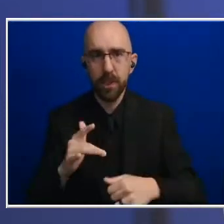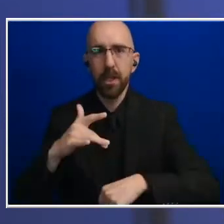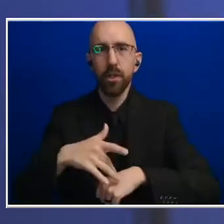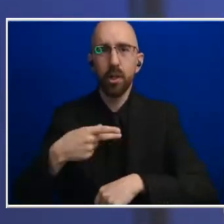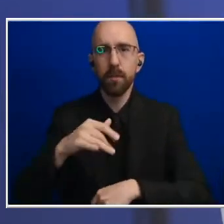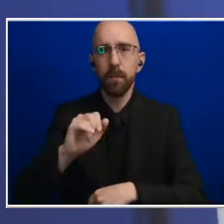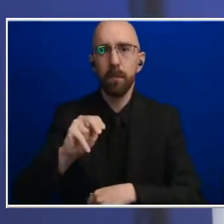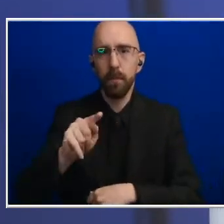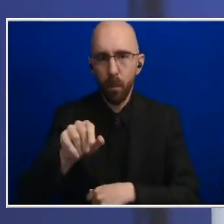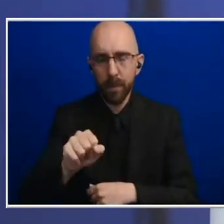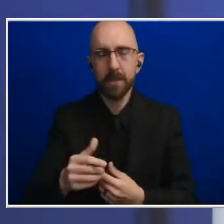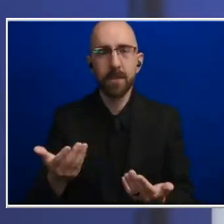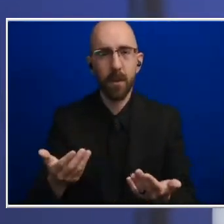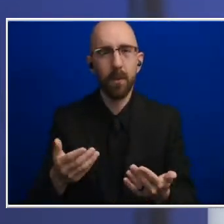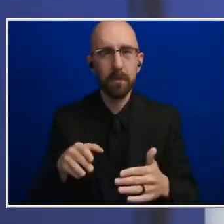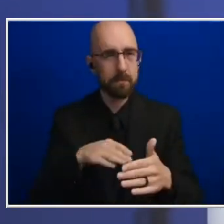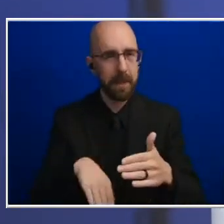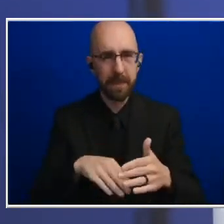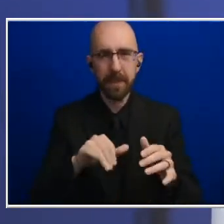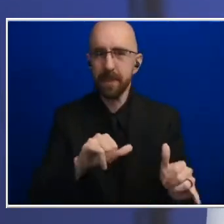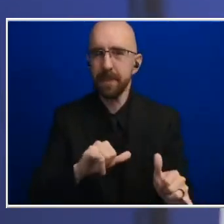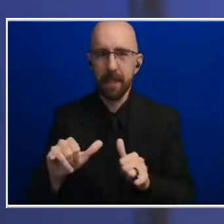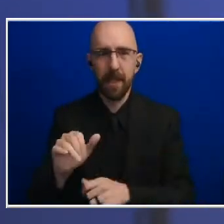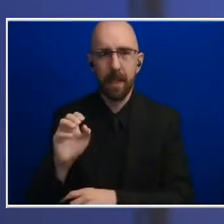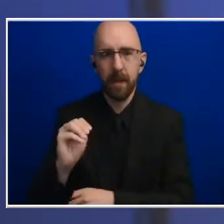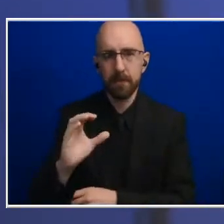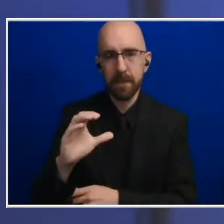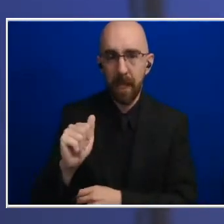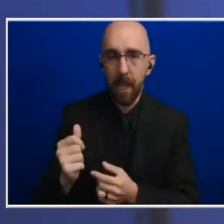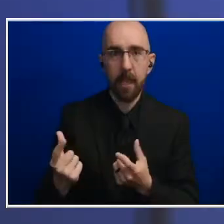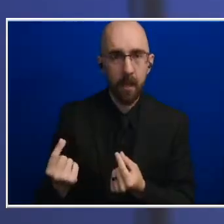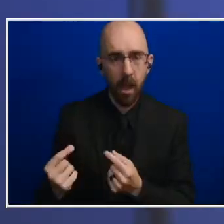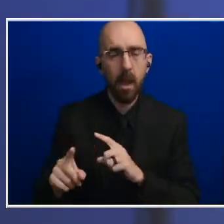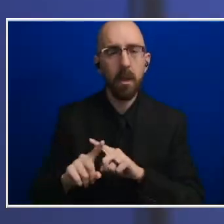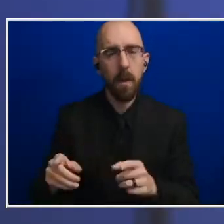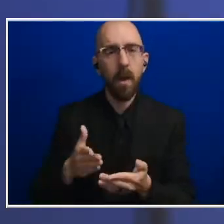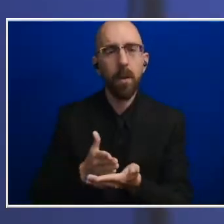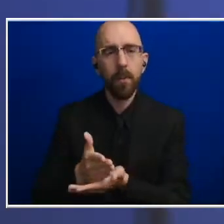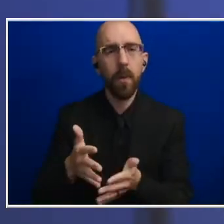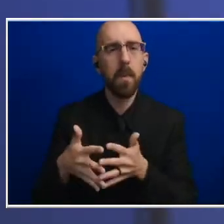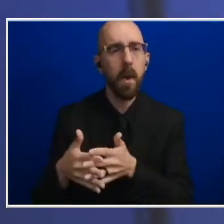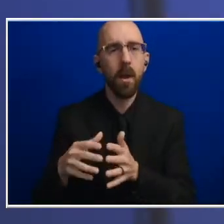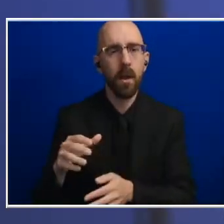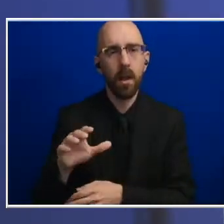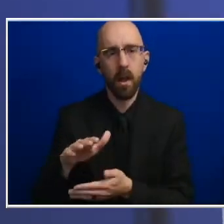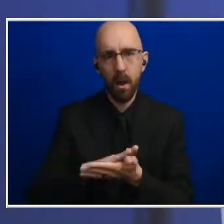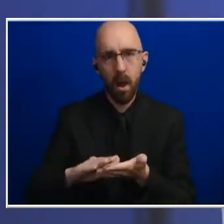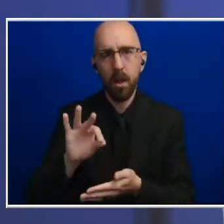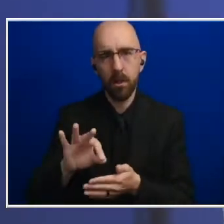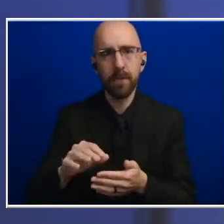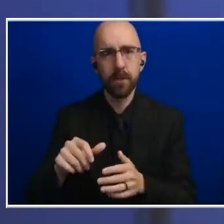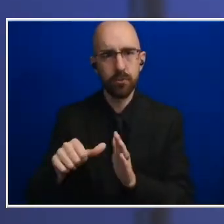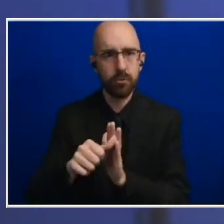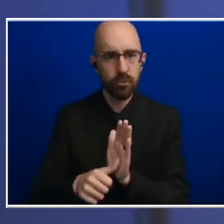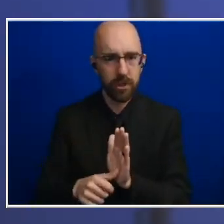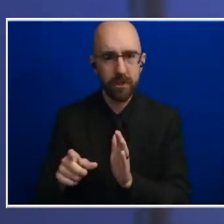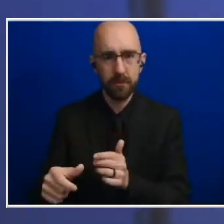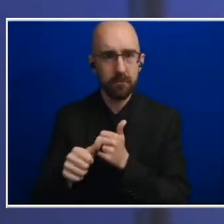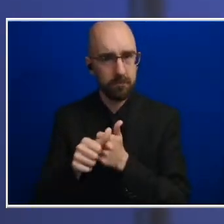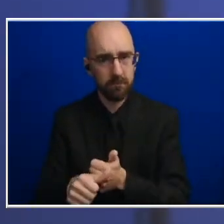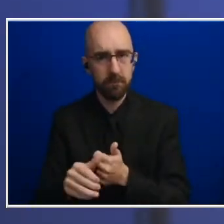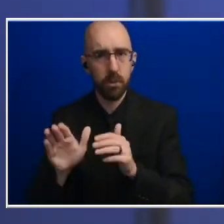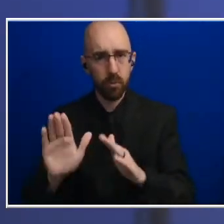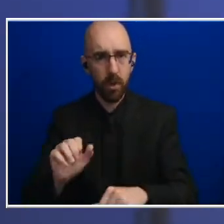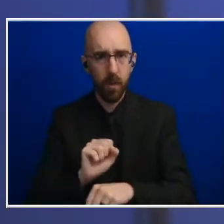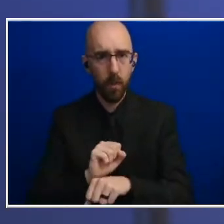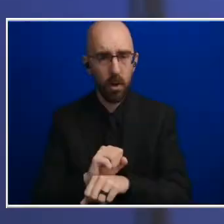it's similar to what MCA does, but it's run through the American College of Surgeons. And it's based on great work that's been done, really